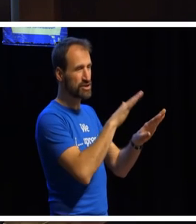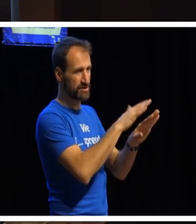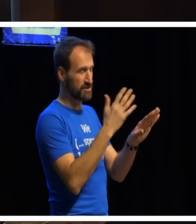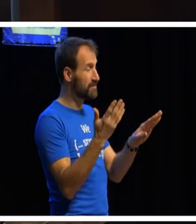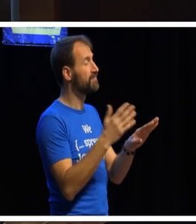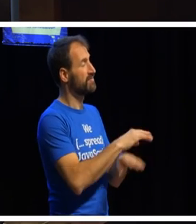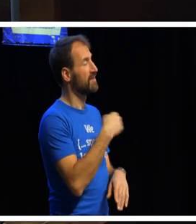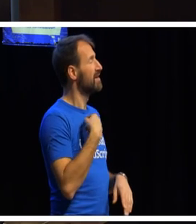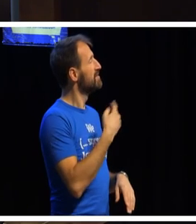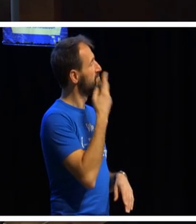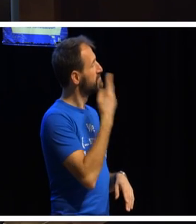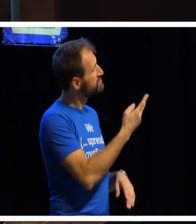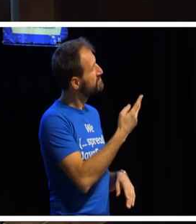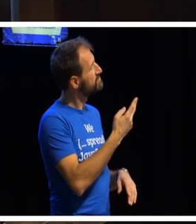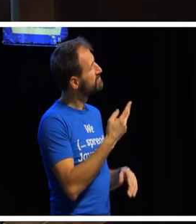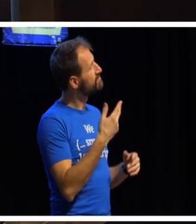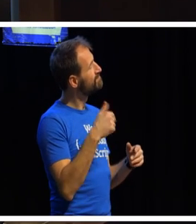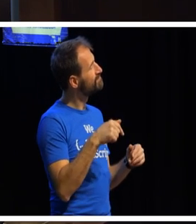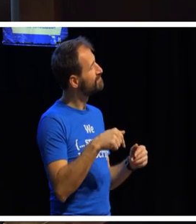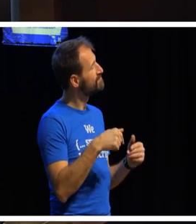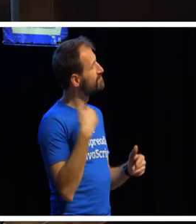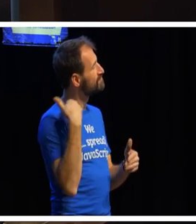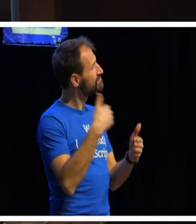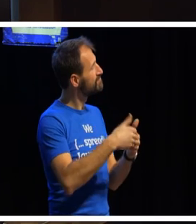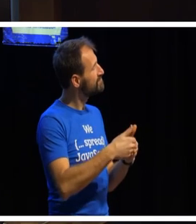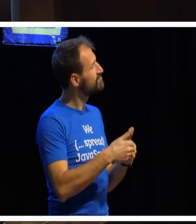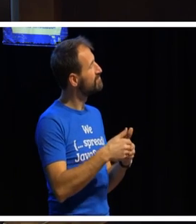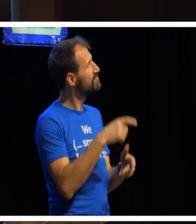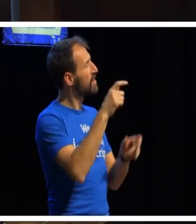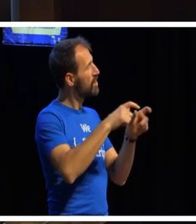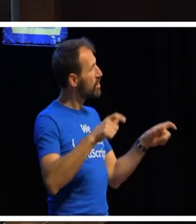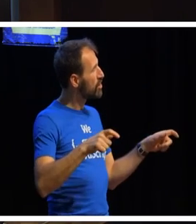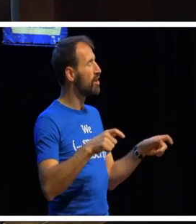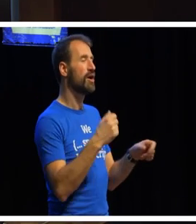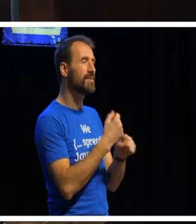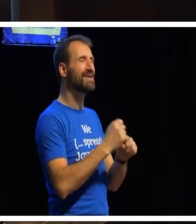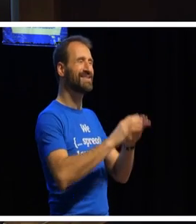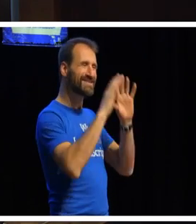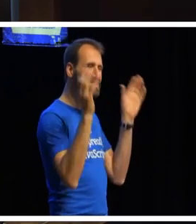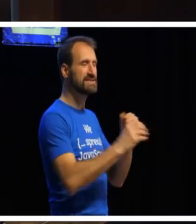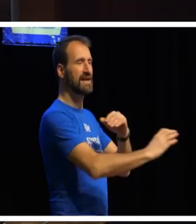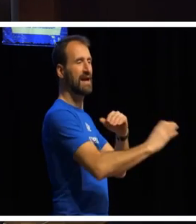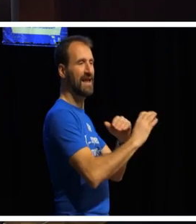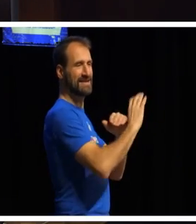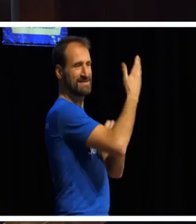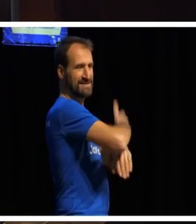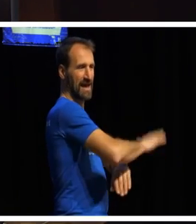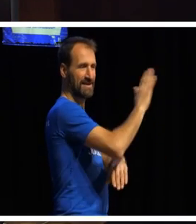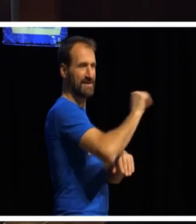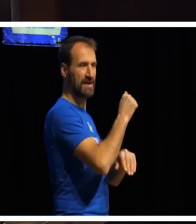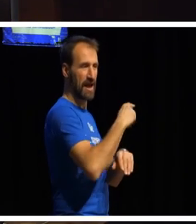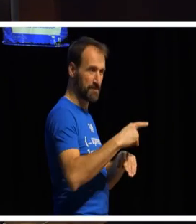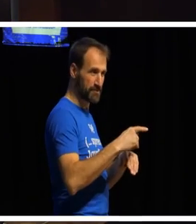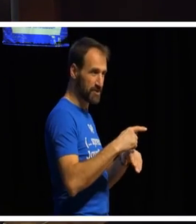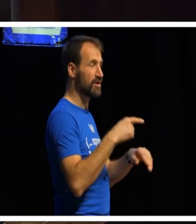that I see people having to do whole client-side apps just because they want transitions. So one of the things we're